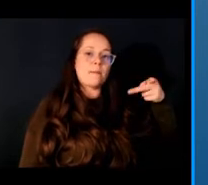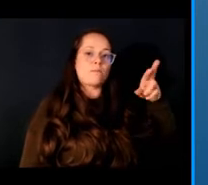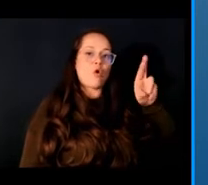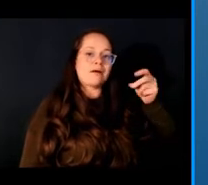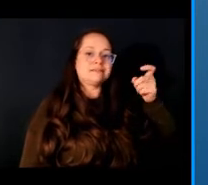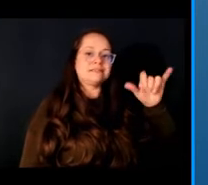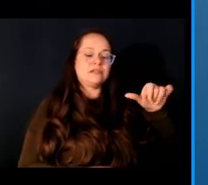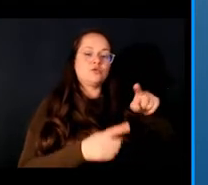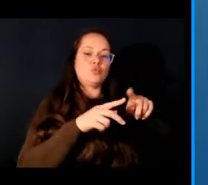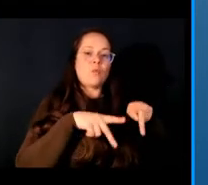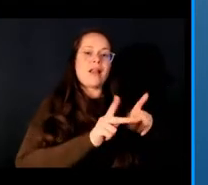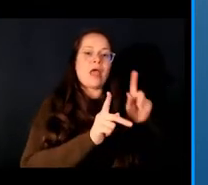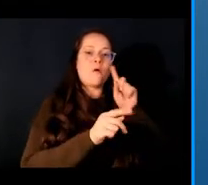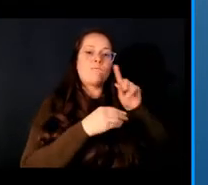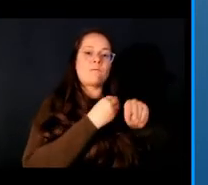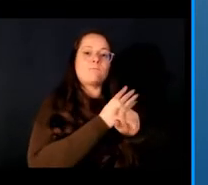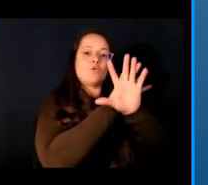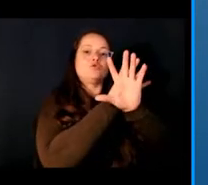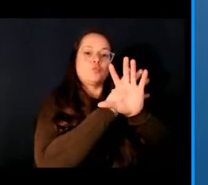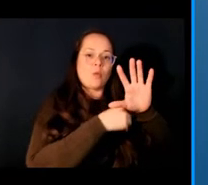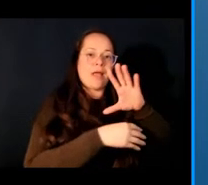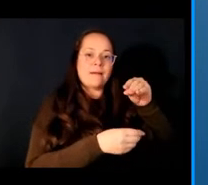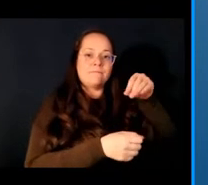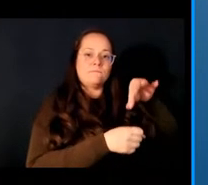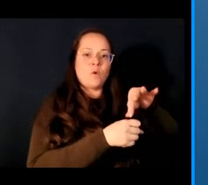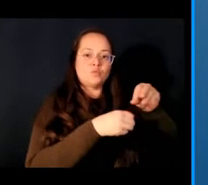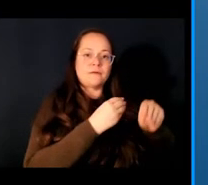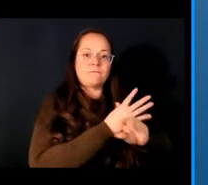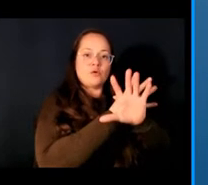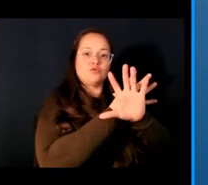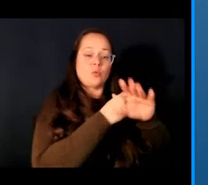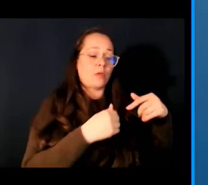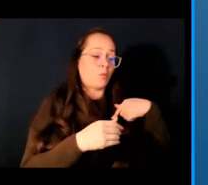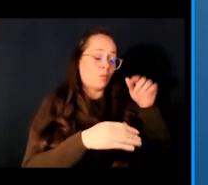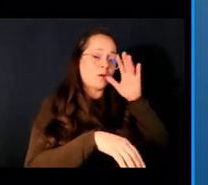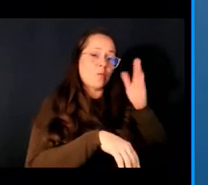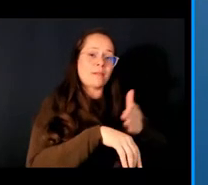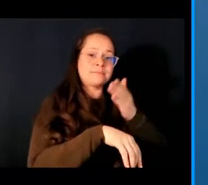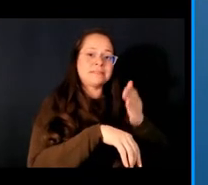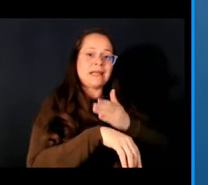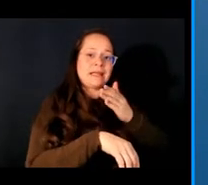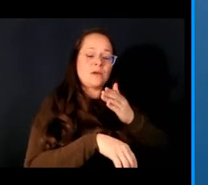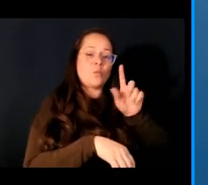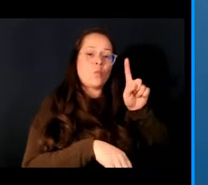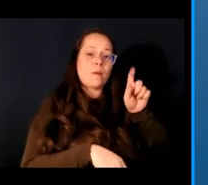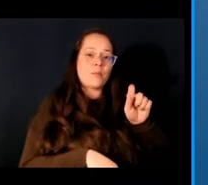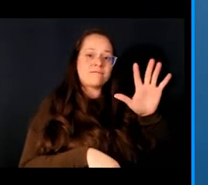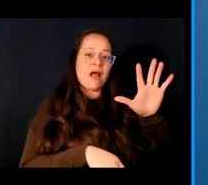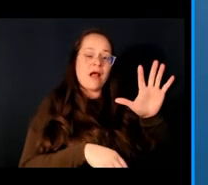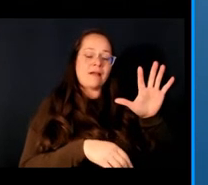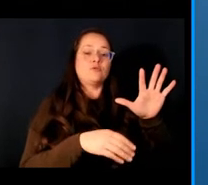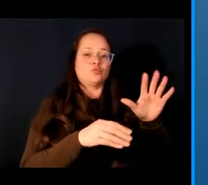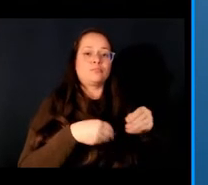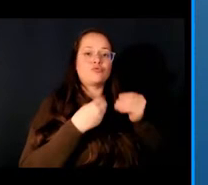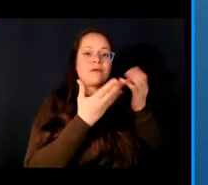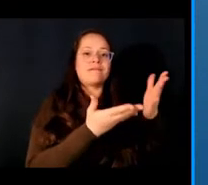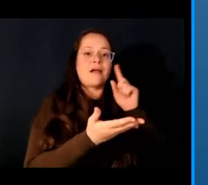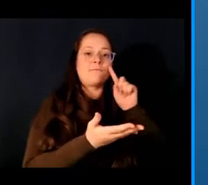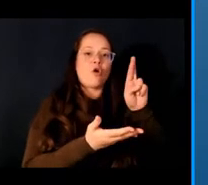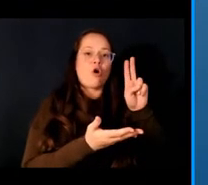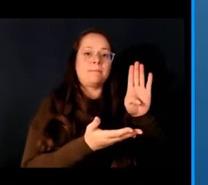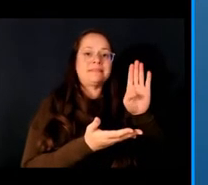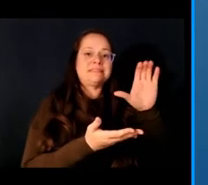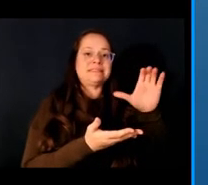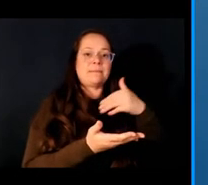votes we're updating regulation 1.5 to provide for an RBC member to co-preside